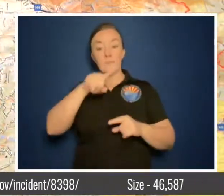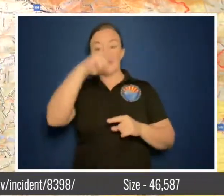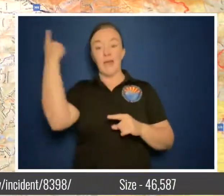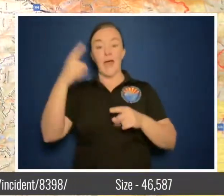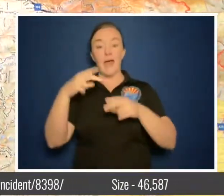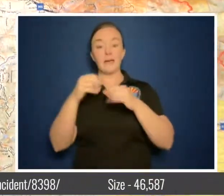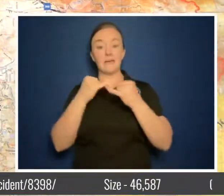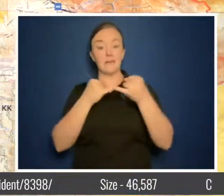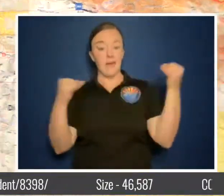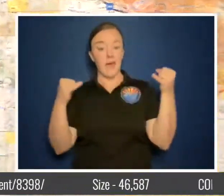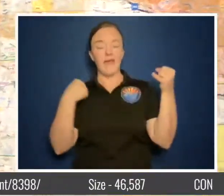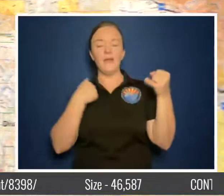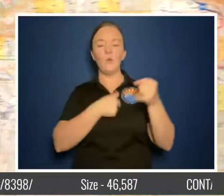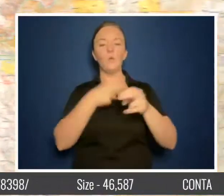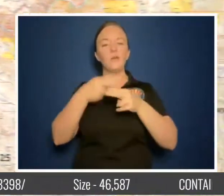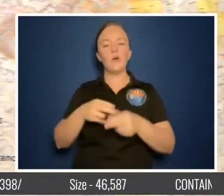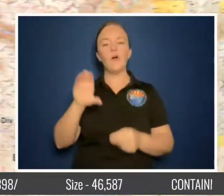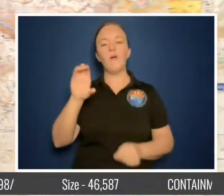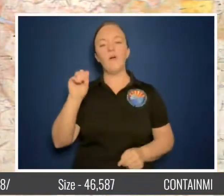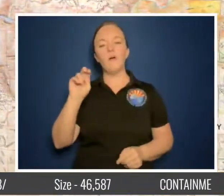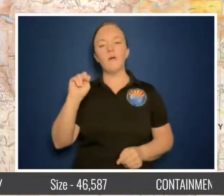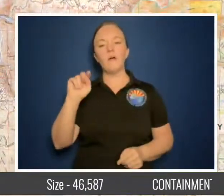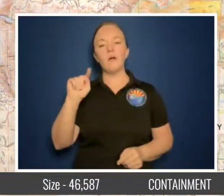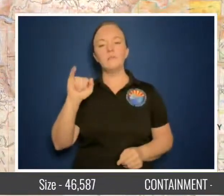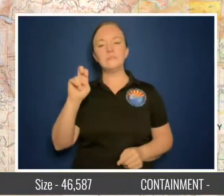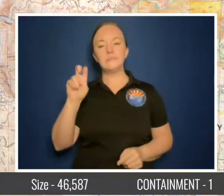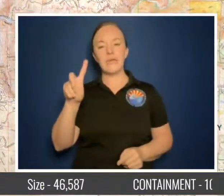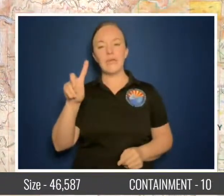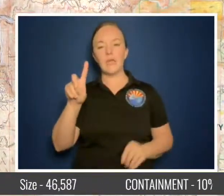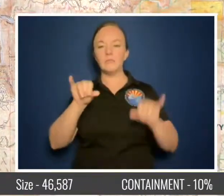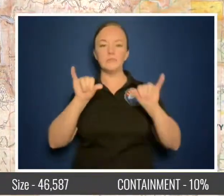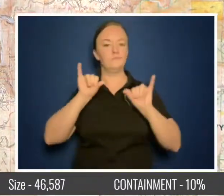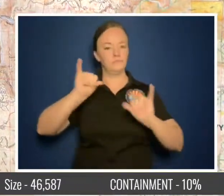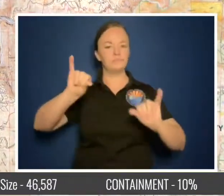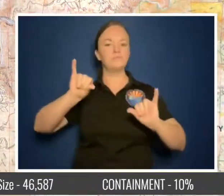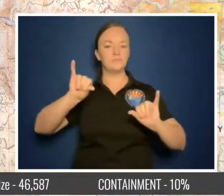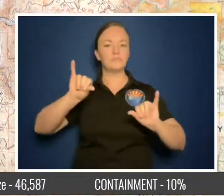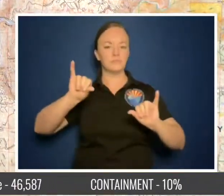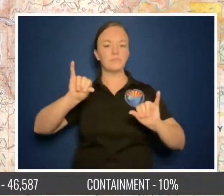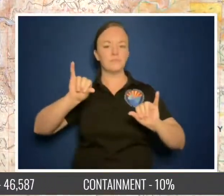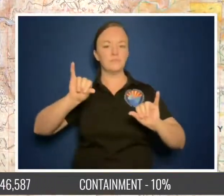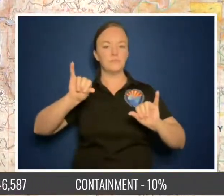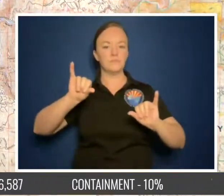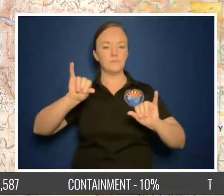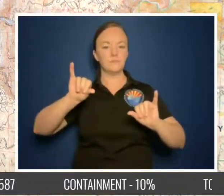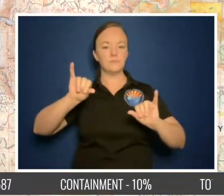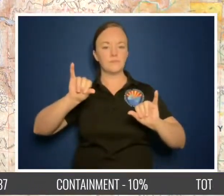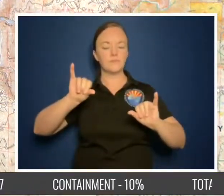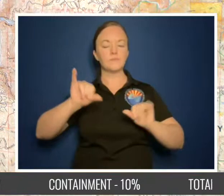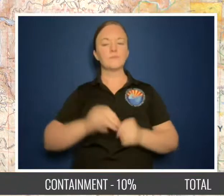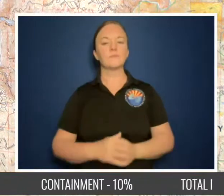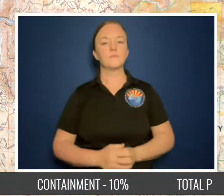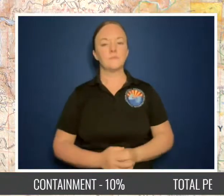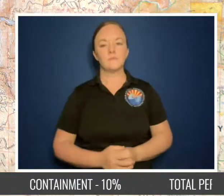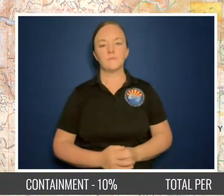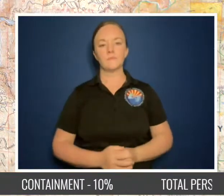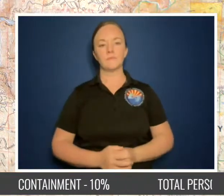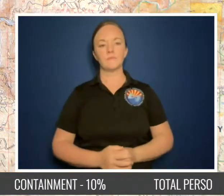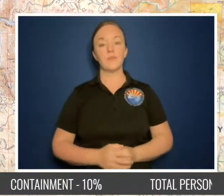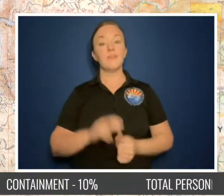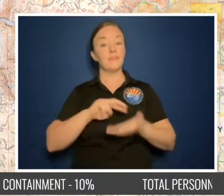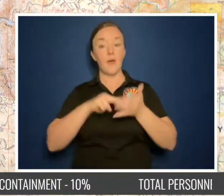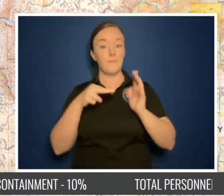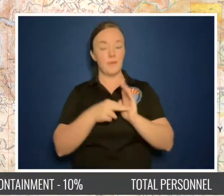is containment. And with that is our high level of confidence that